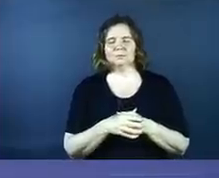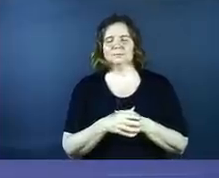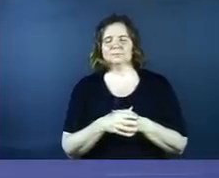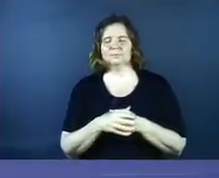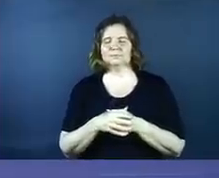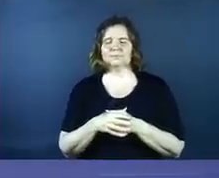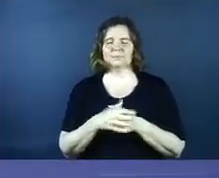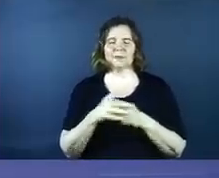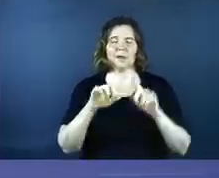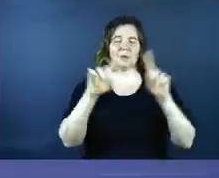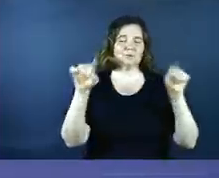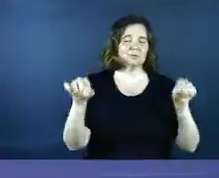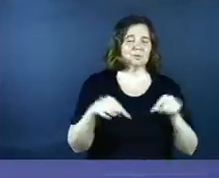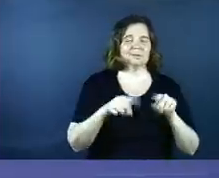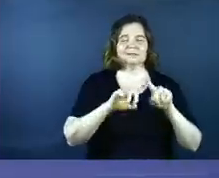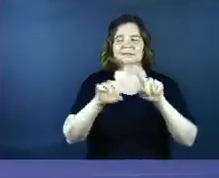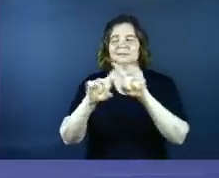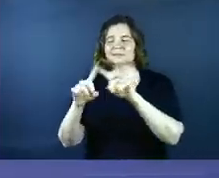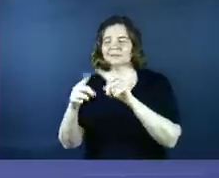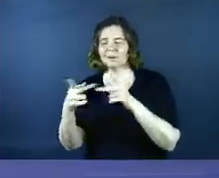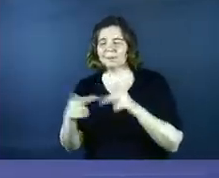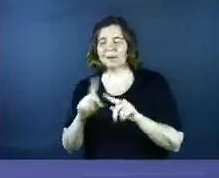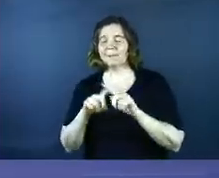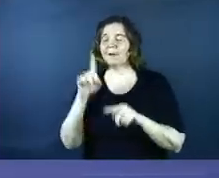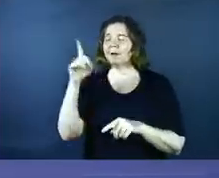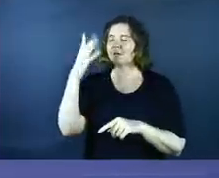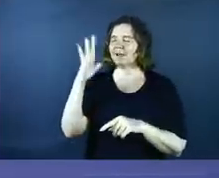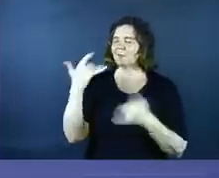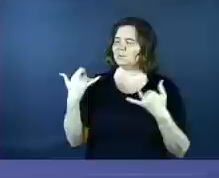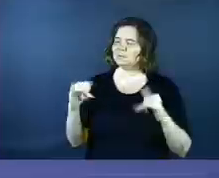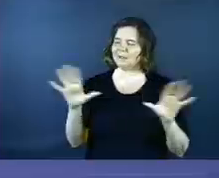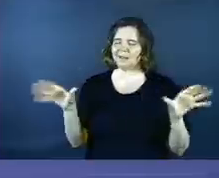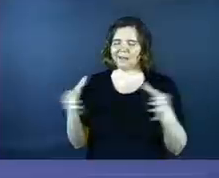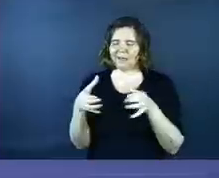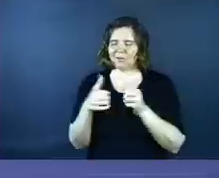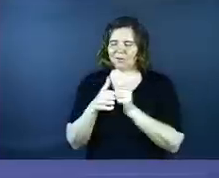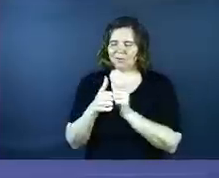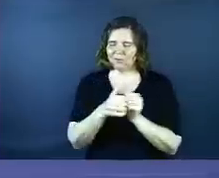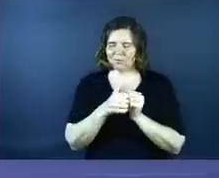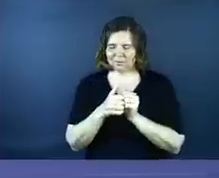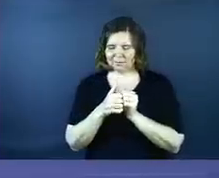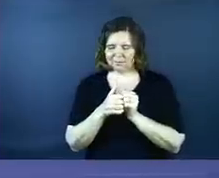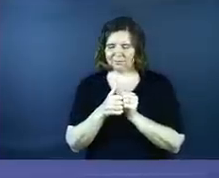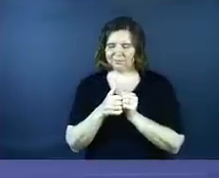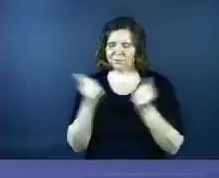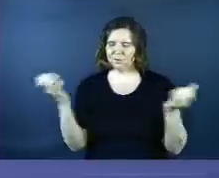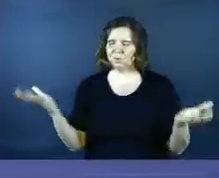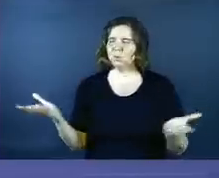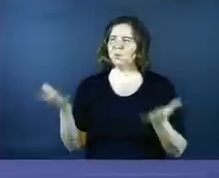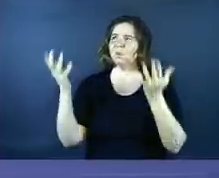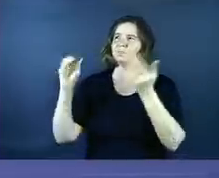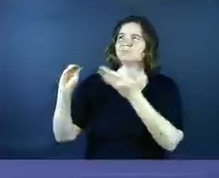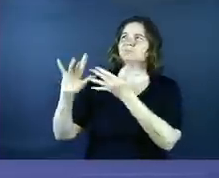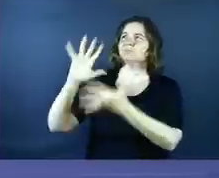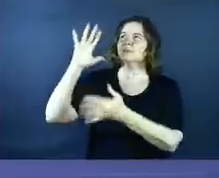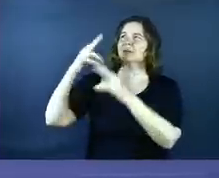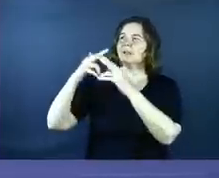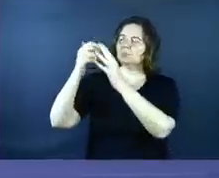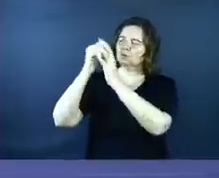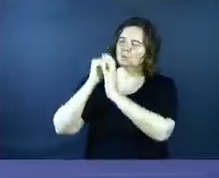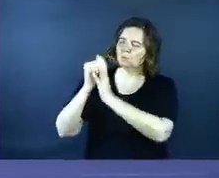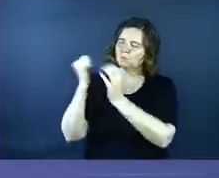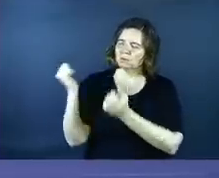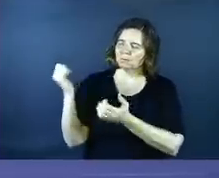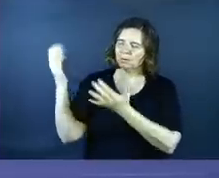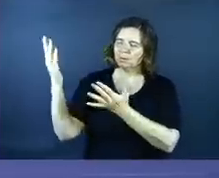on screens and in all these different places, but God, we've still gathered to lift your name high, God, to worship